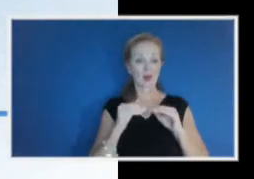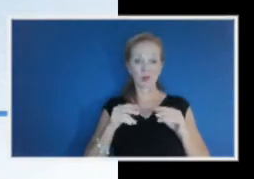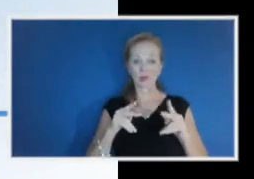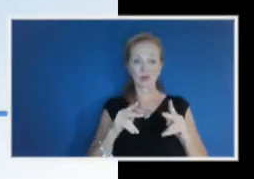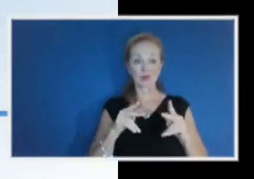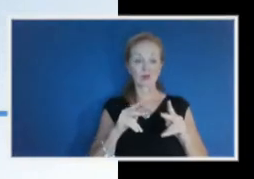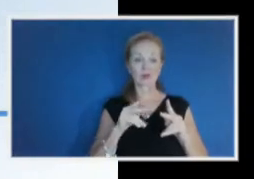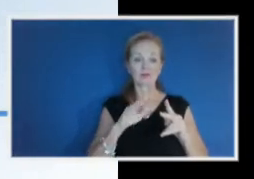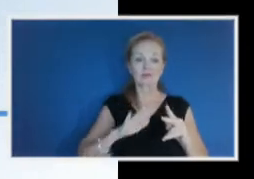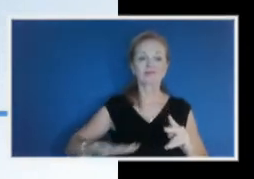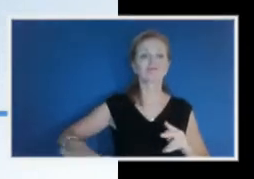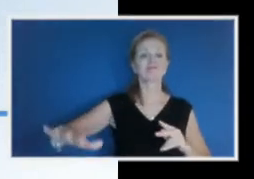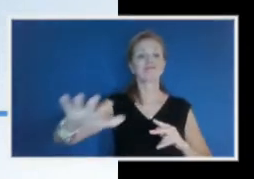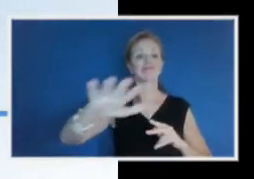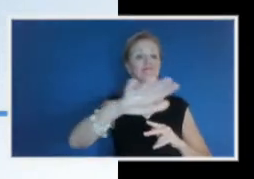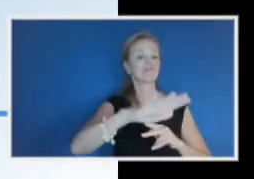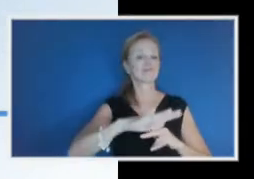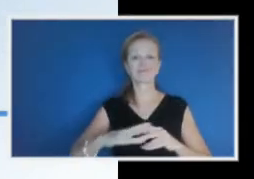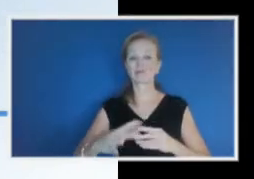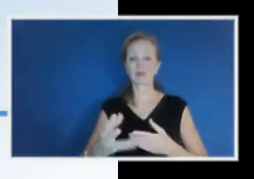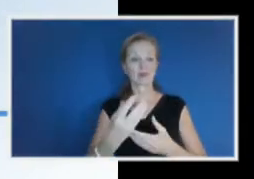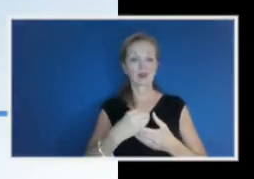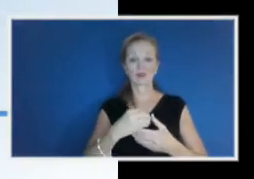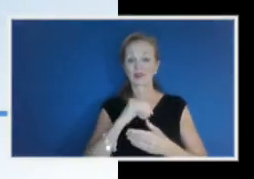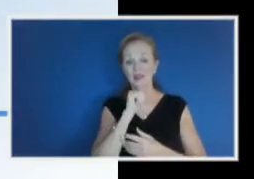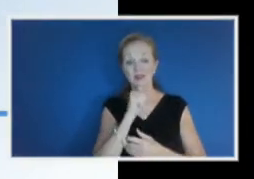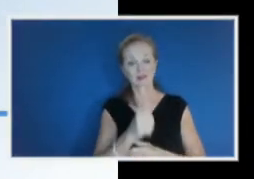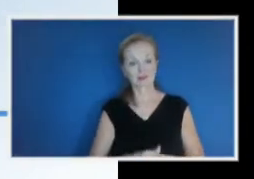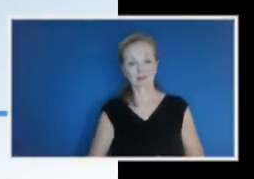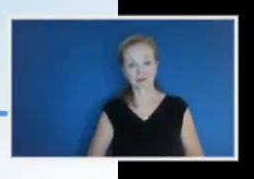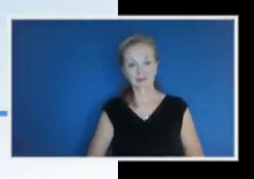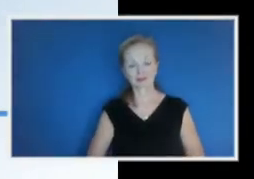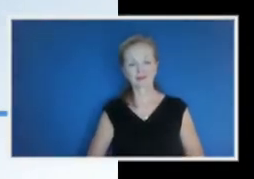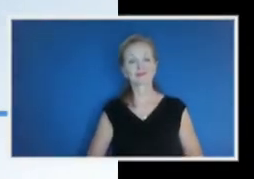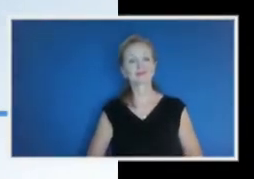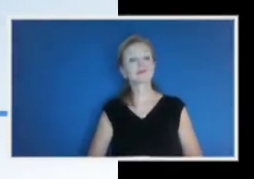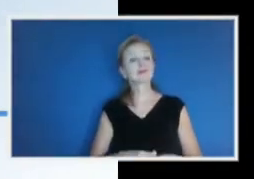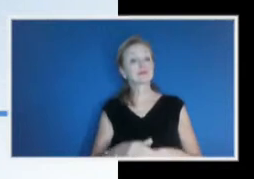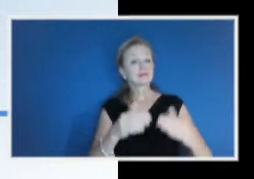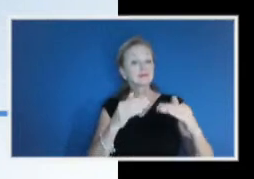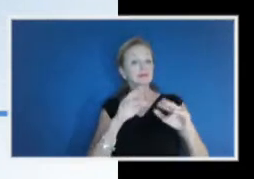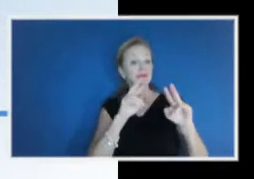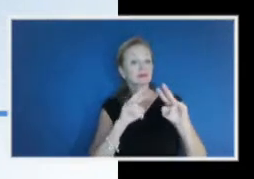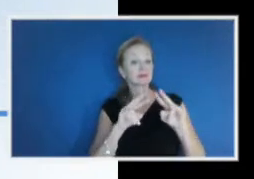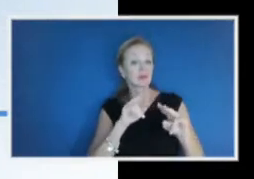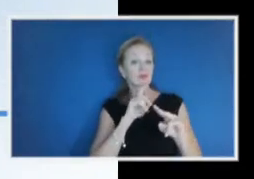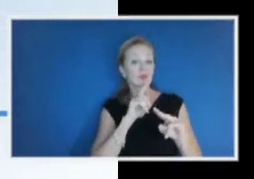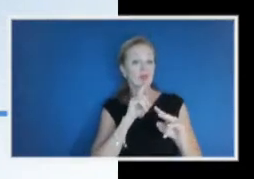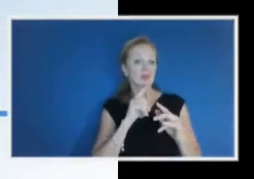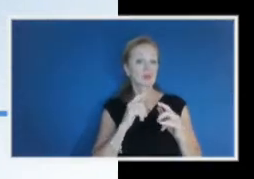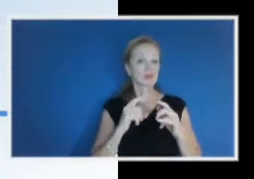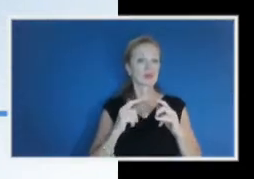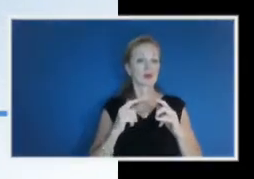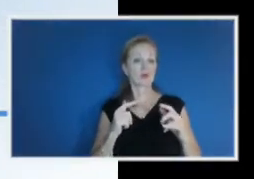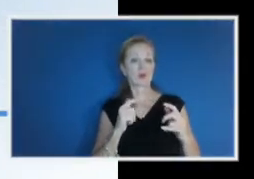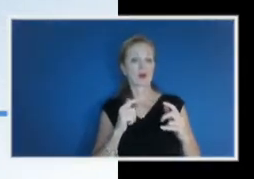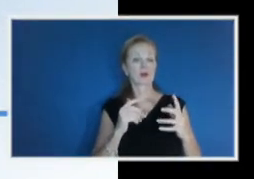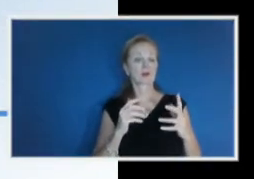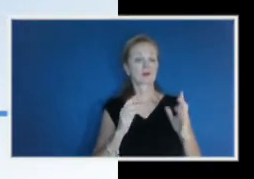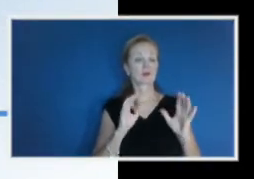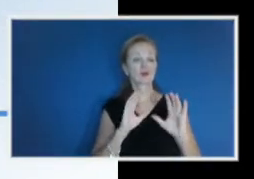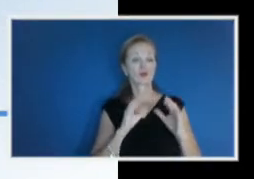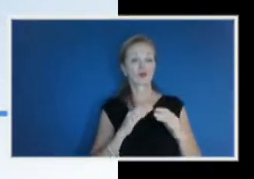the wider economy to participate. We also took a look at what's becoming a really pretty robust body of knowledge about